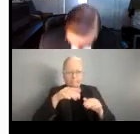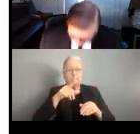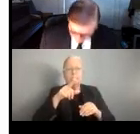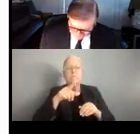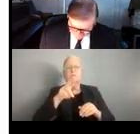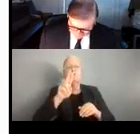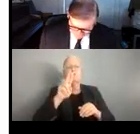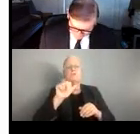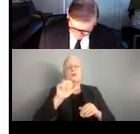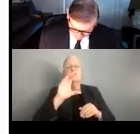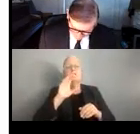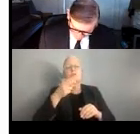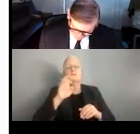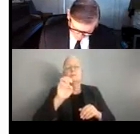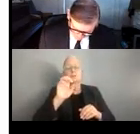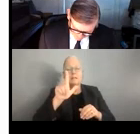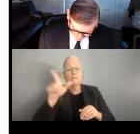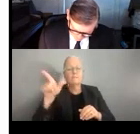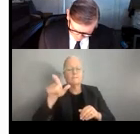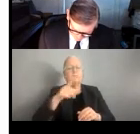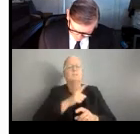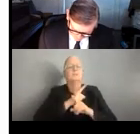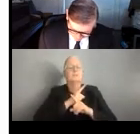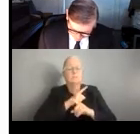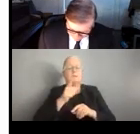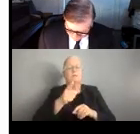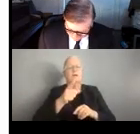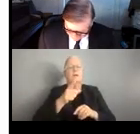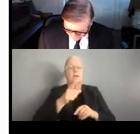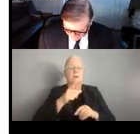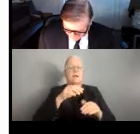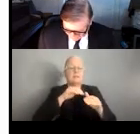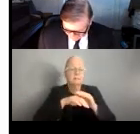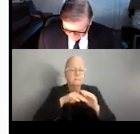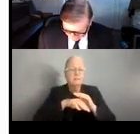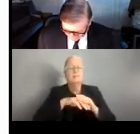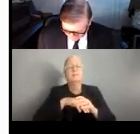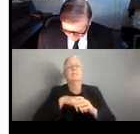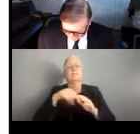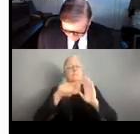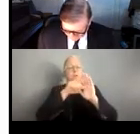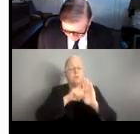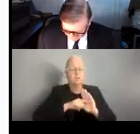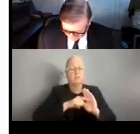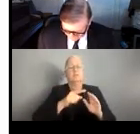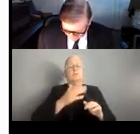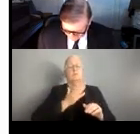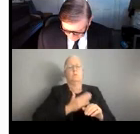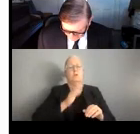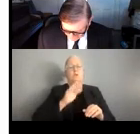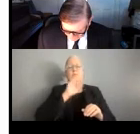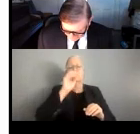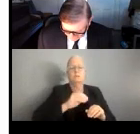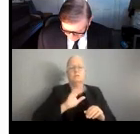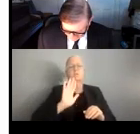Zambia said accessibility, working policies, awarding disabled people a percentage for every employment